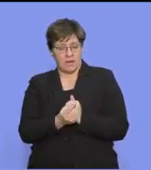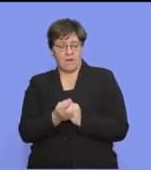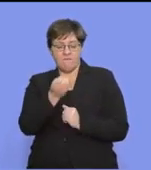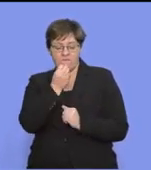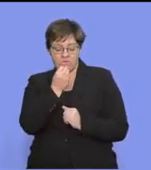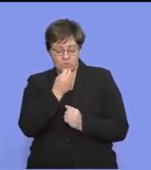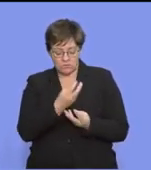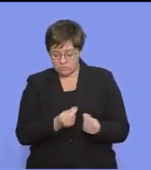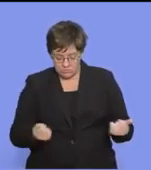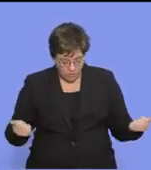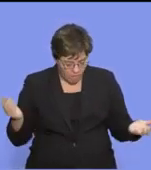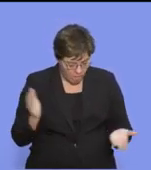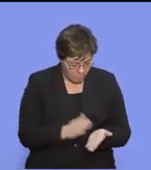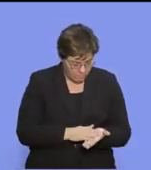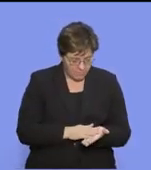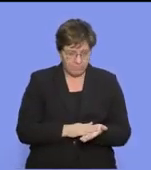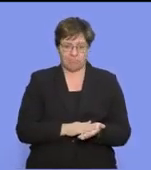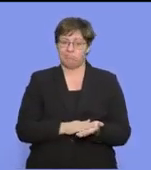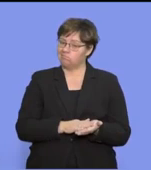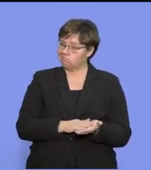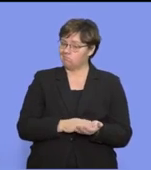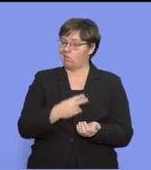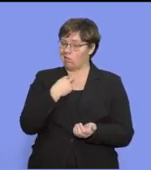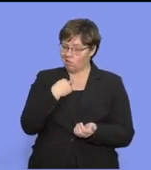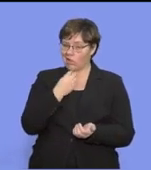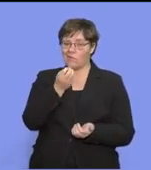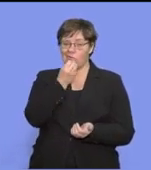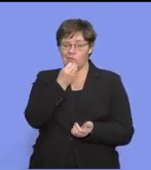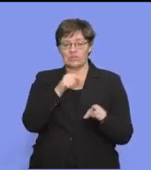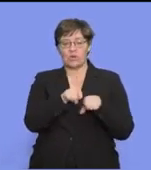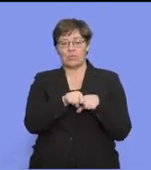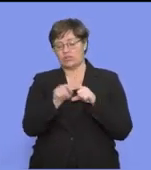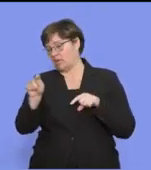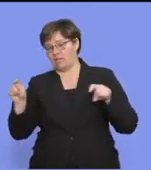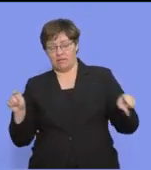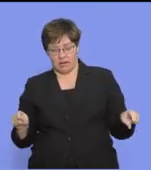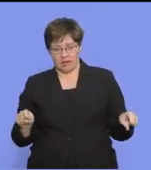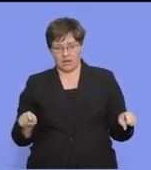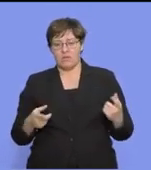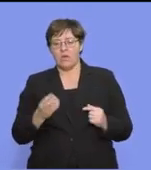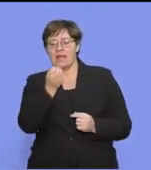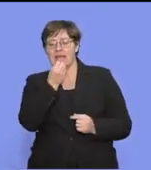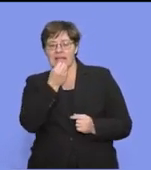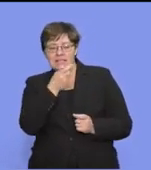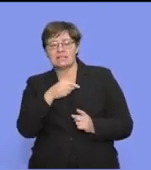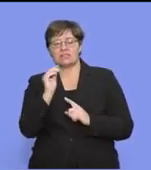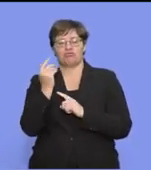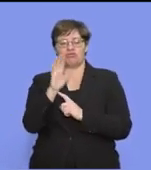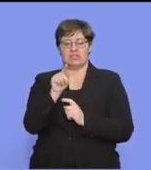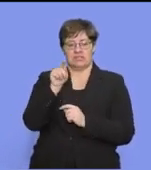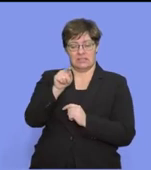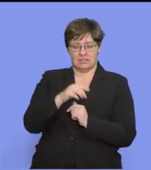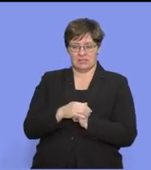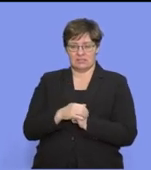food on the ground ran out and there was competition from other organisms, they started to feed out of the